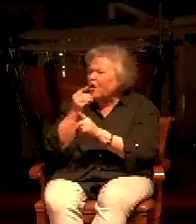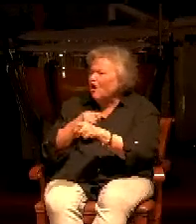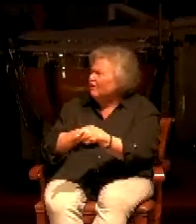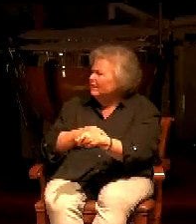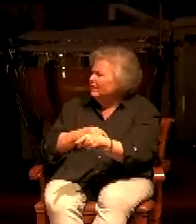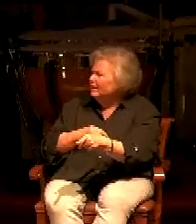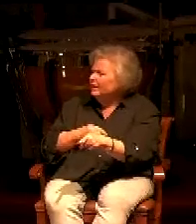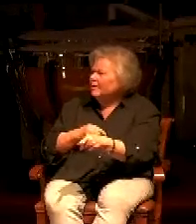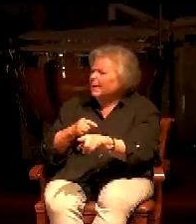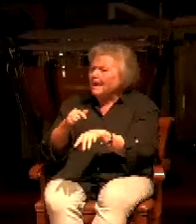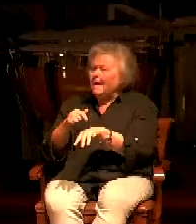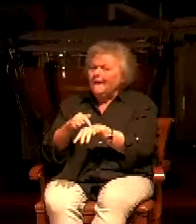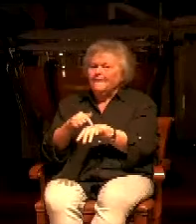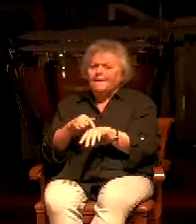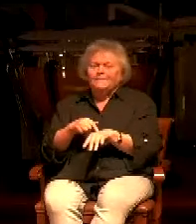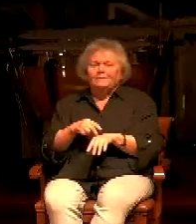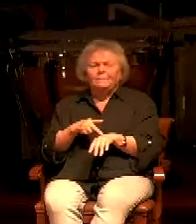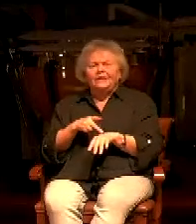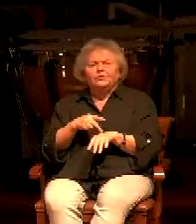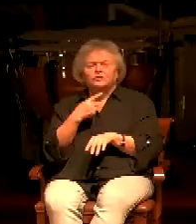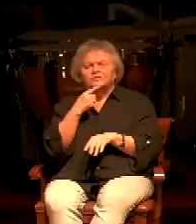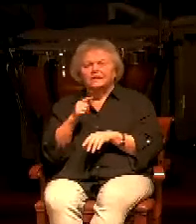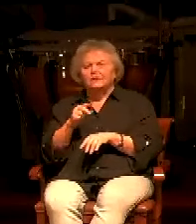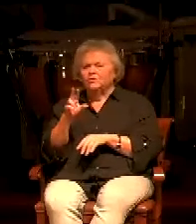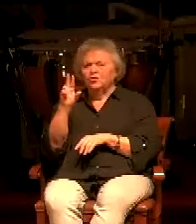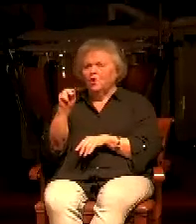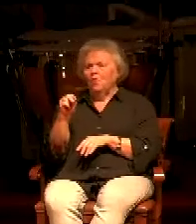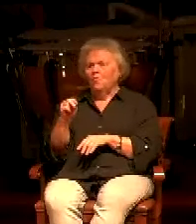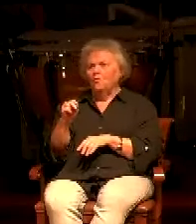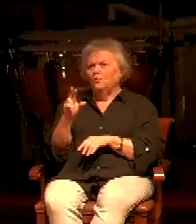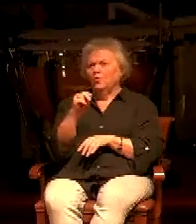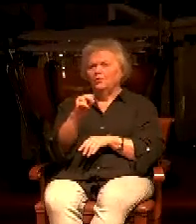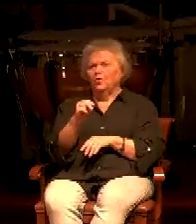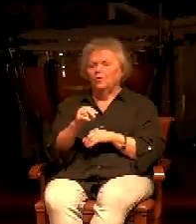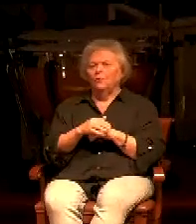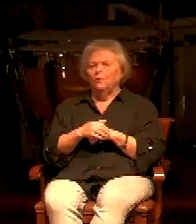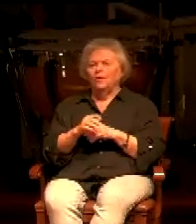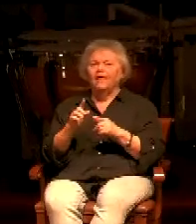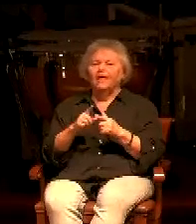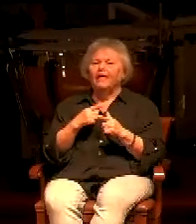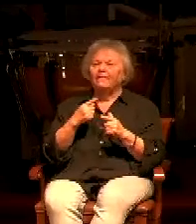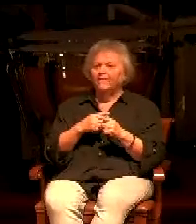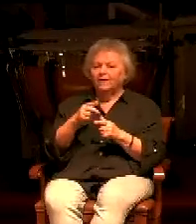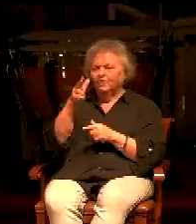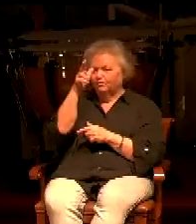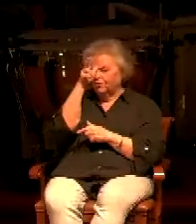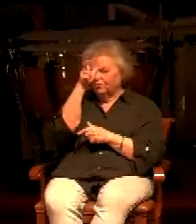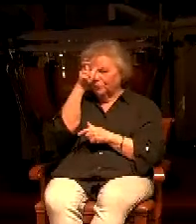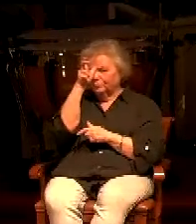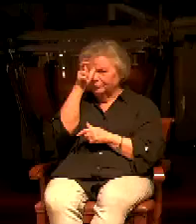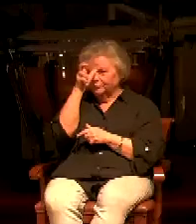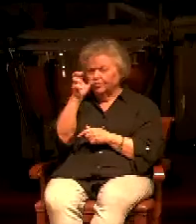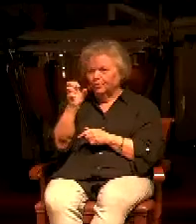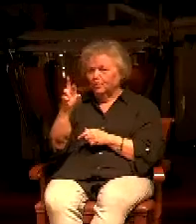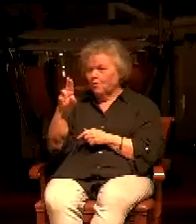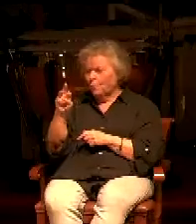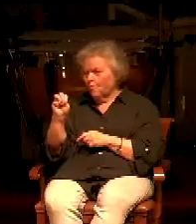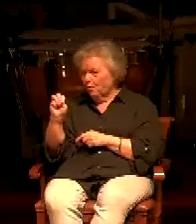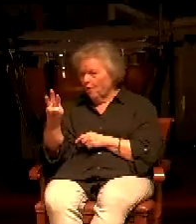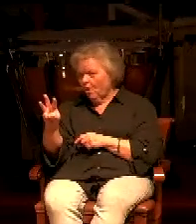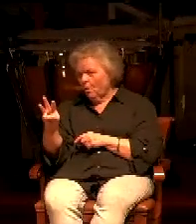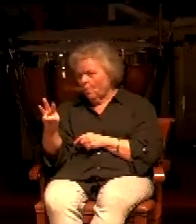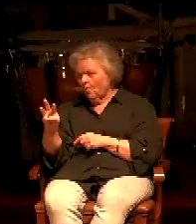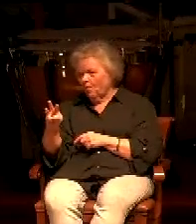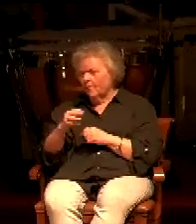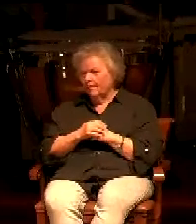denied it. And at once, a rooster crowed. Would you pray with me, Father? This morning, as we retell this